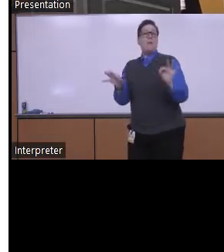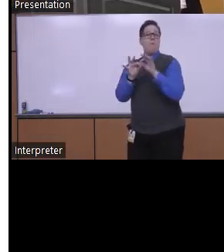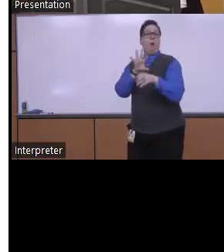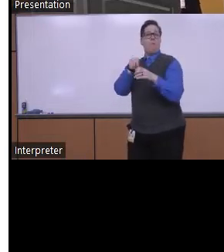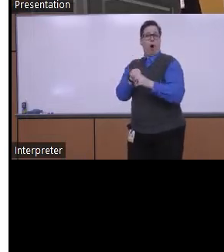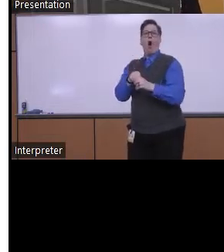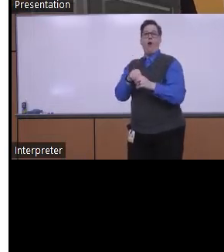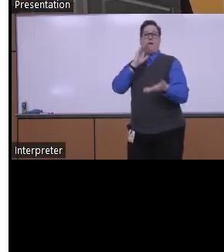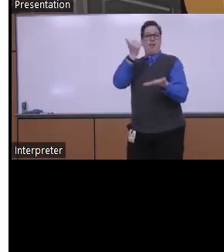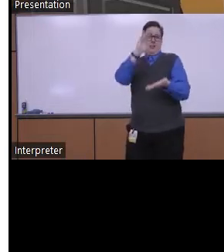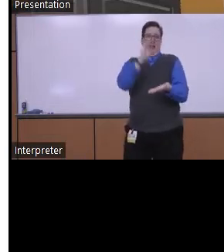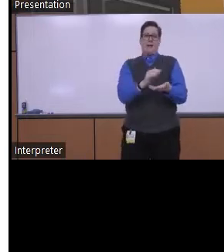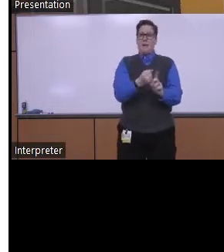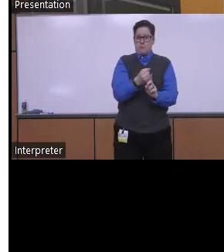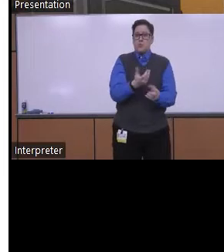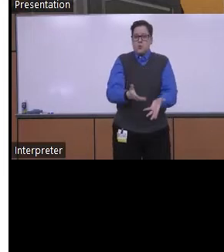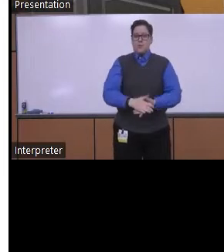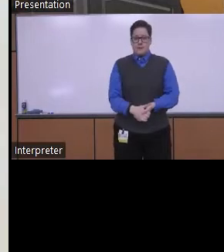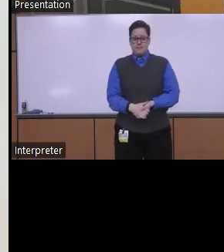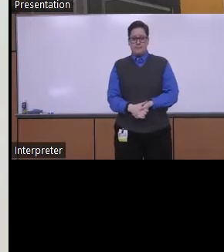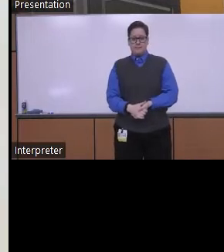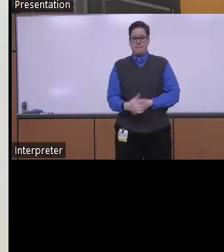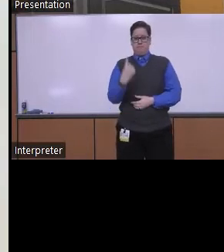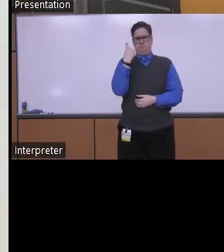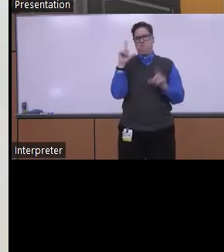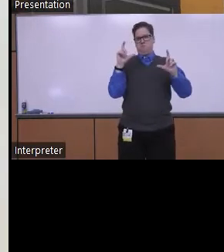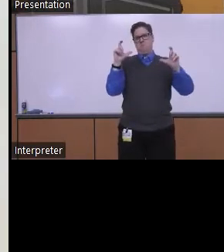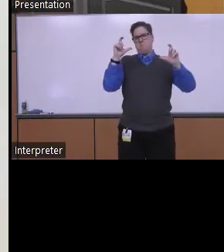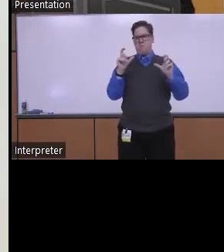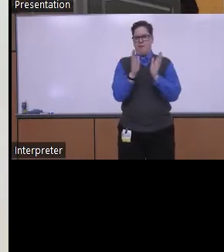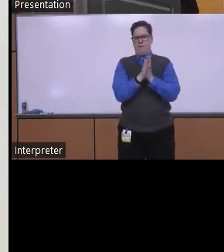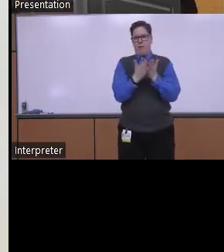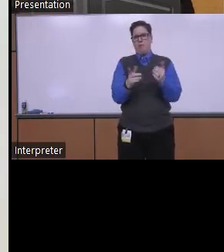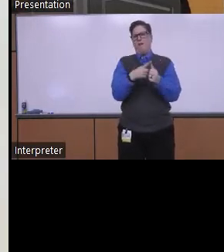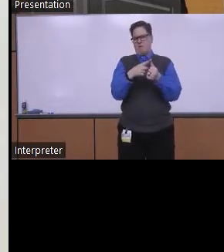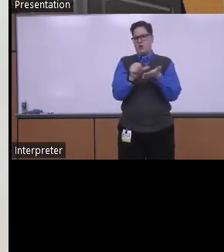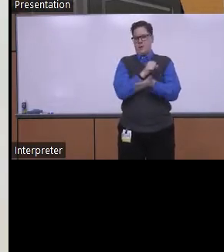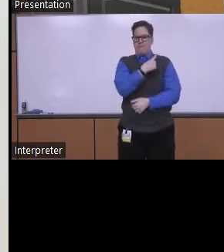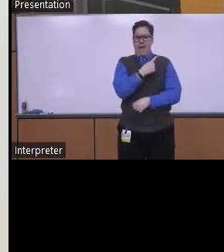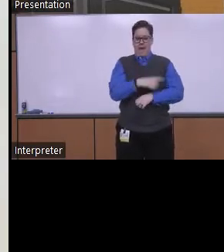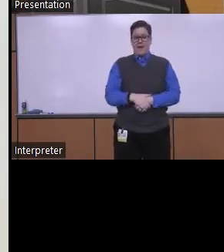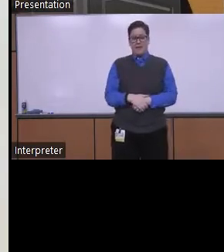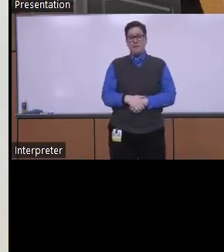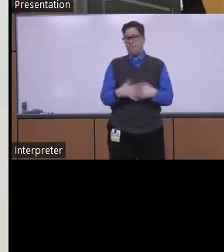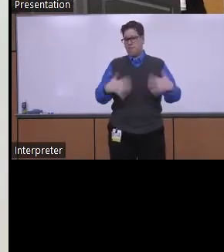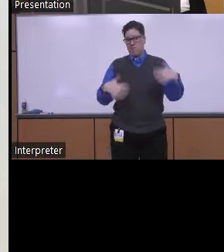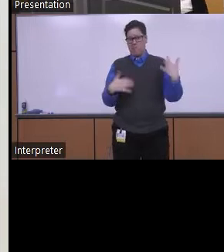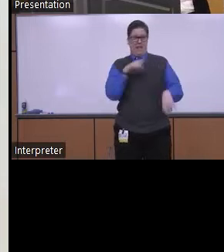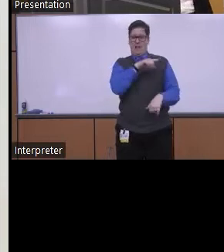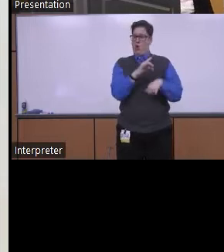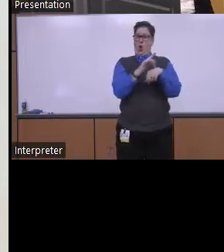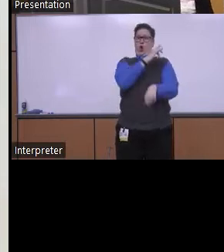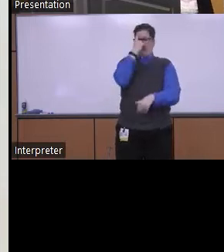of addressing child abuse. And this is a slide from the first pages of his book, which is really prescient. And he